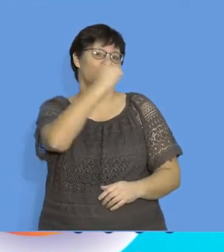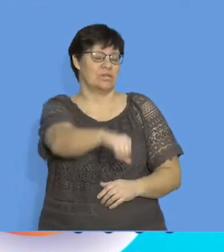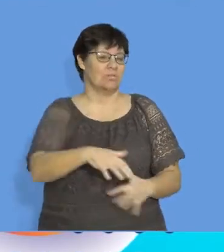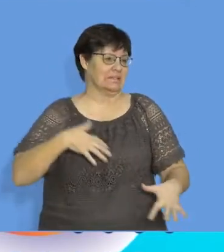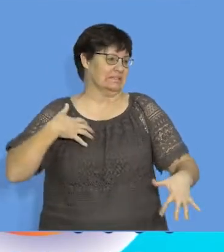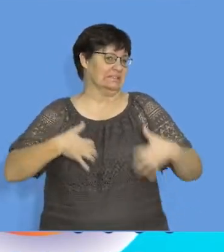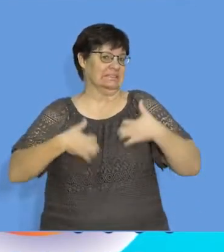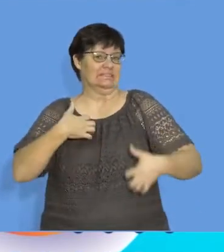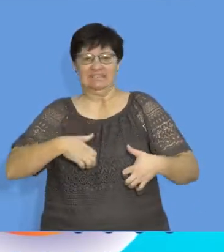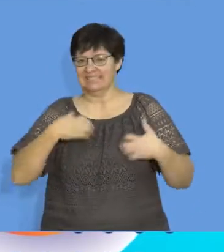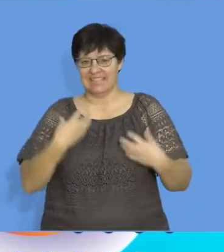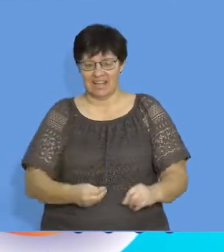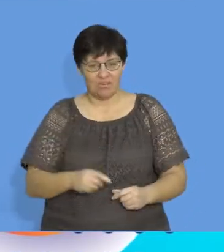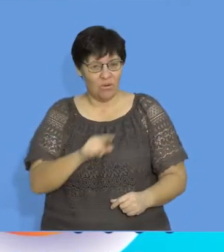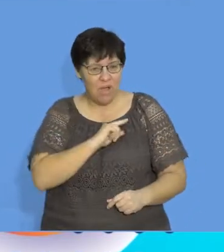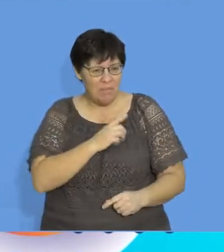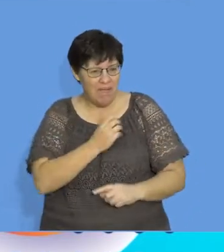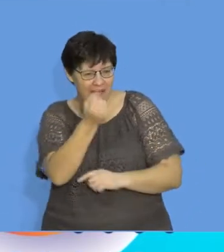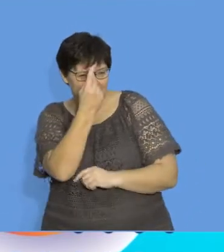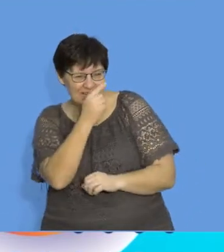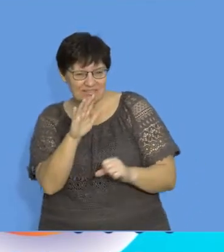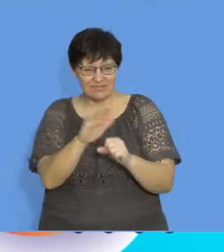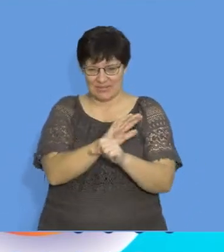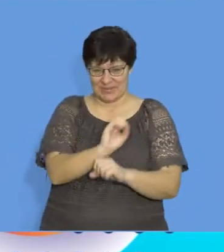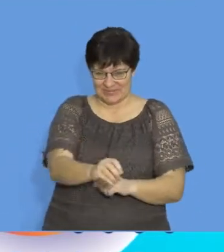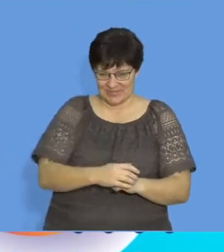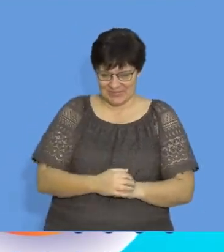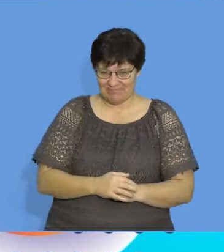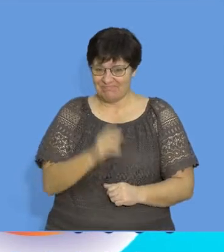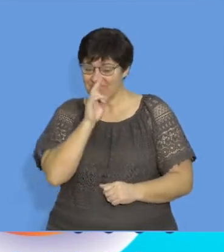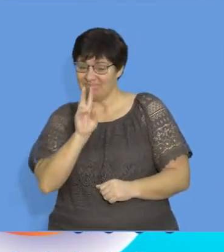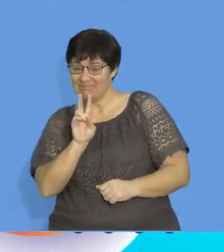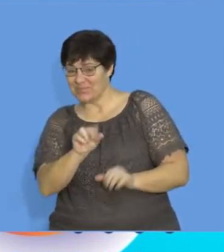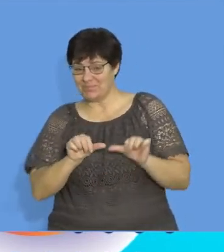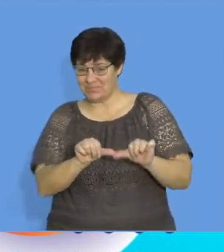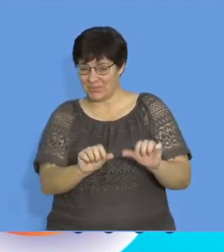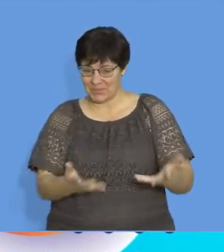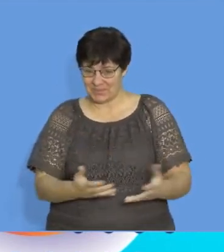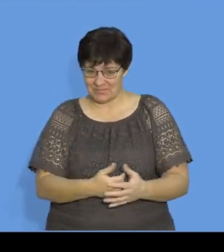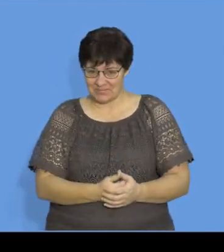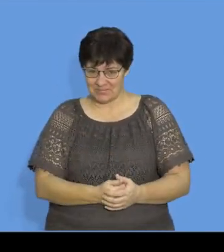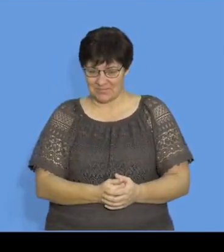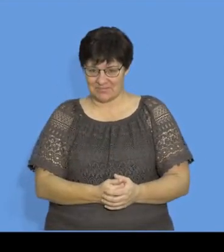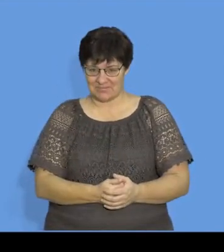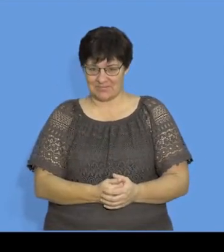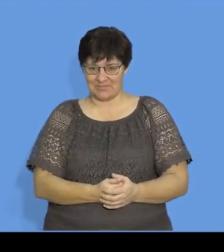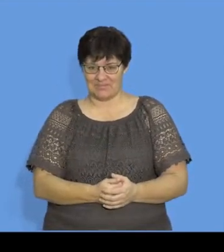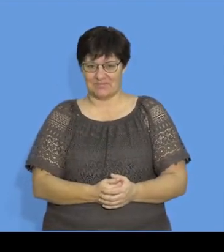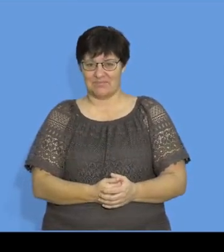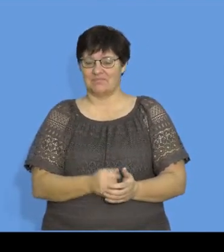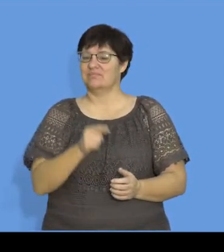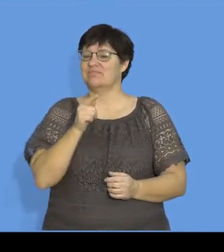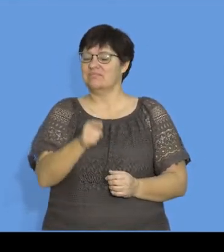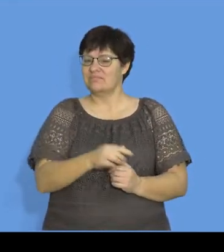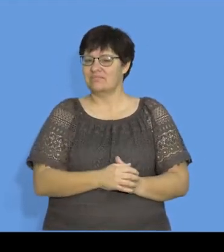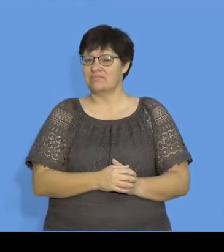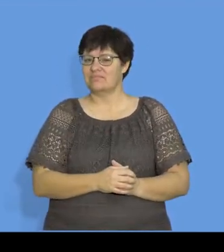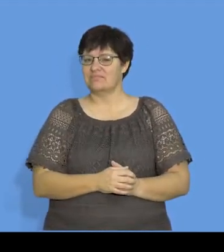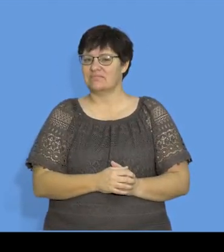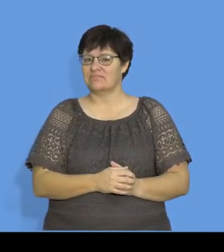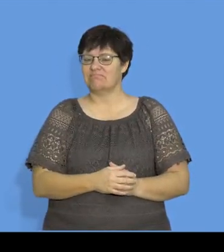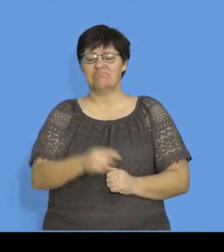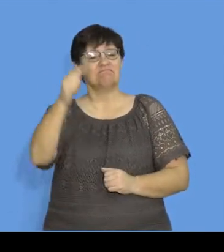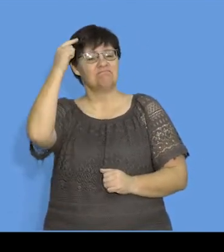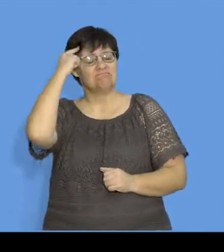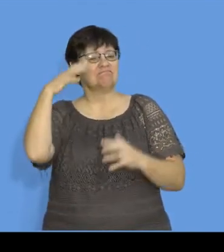excited because it just makes a lot of sense to me. So let's get going and see where we get to, okay? So, have you ever